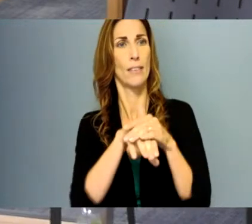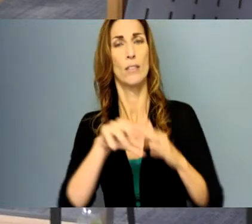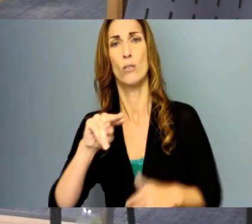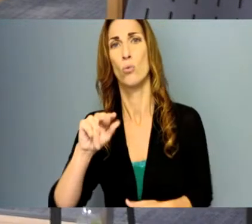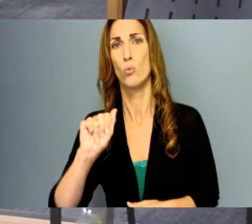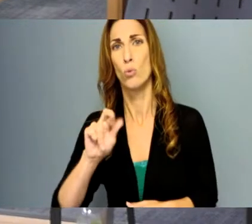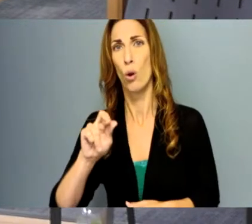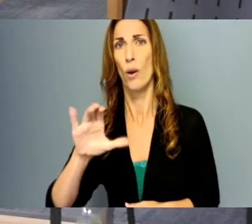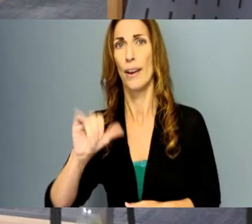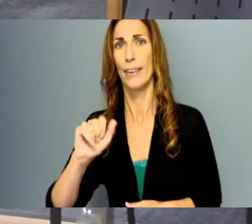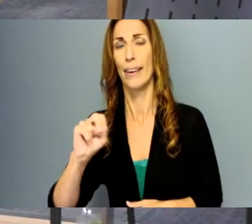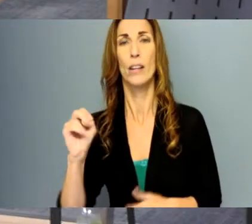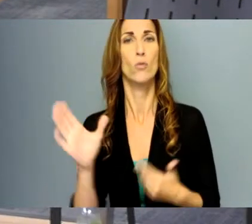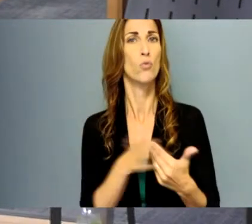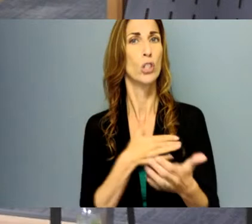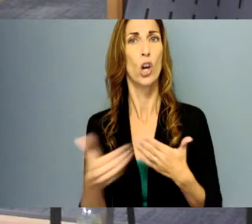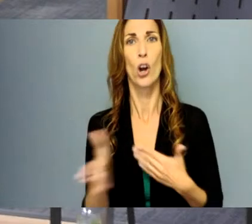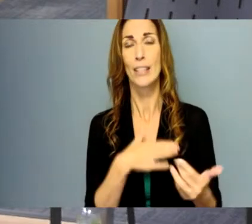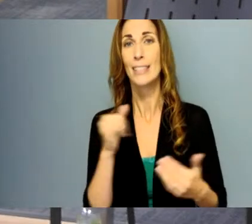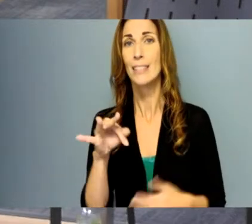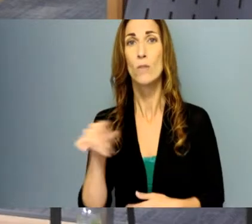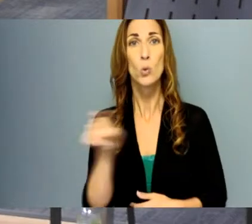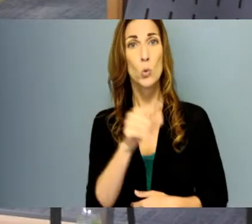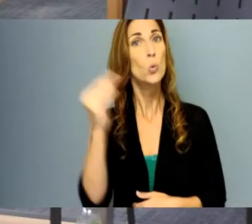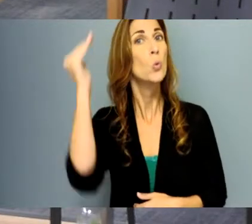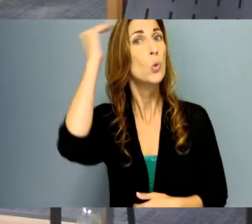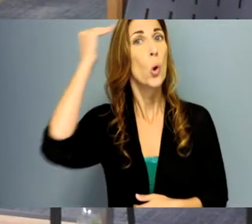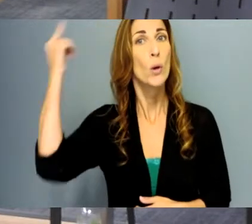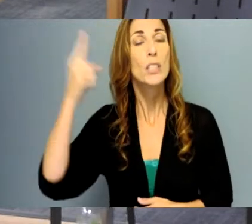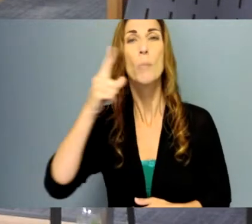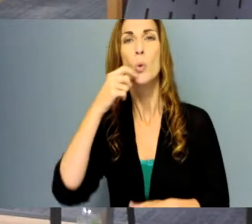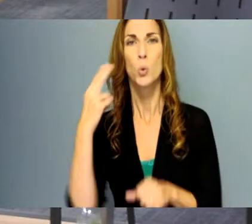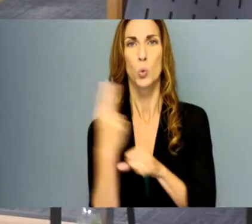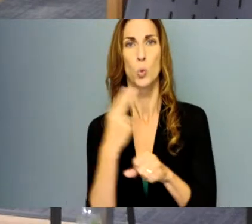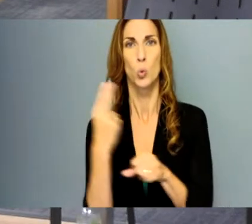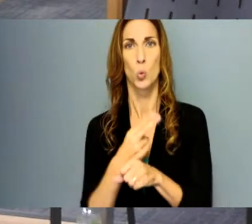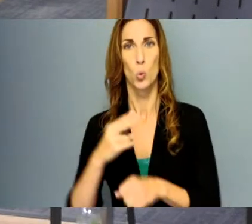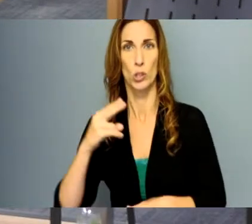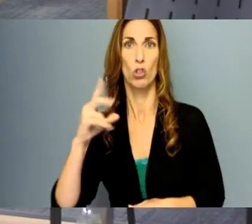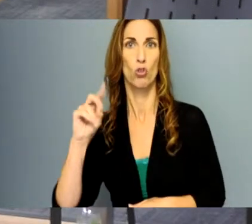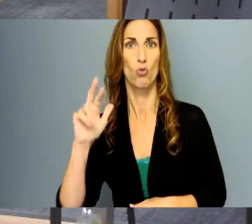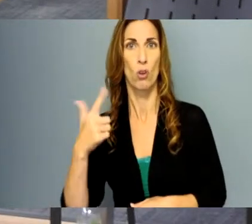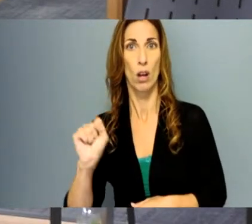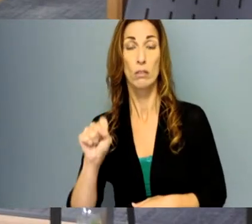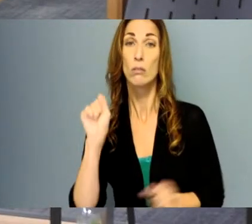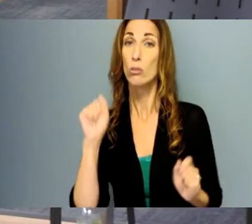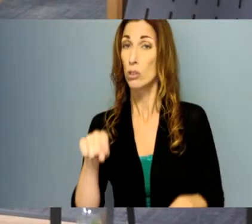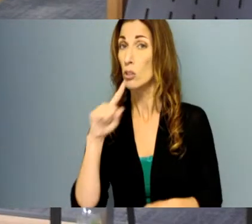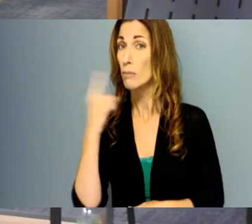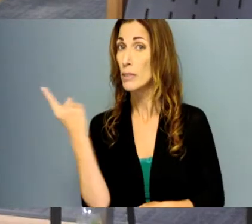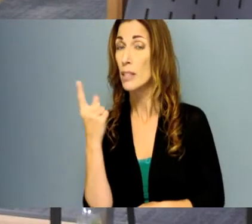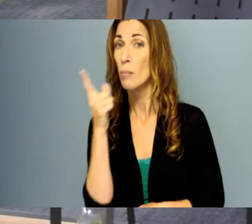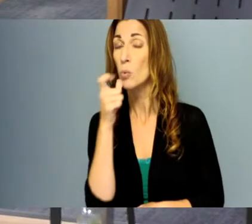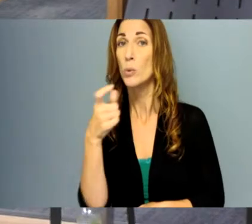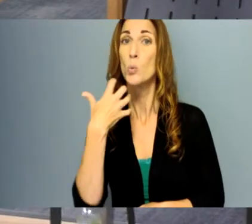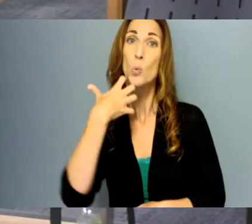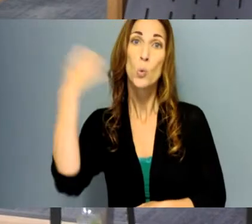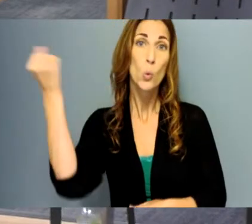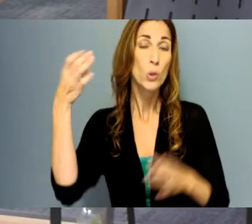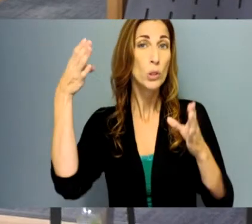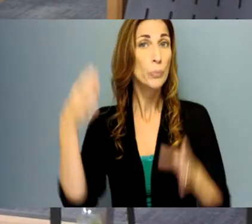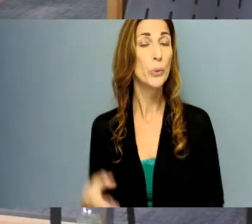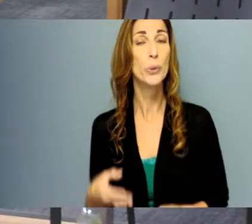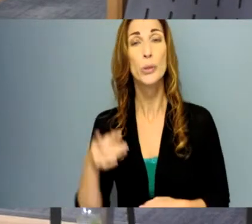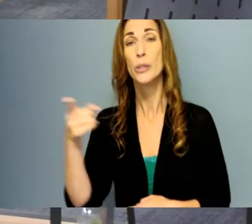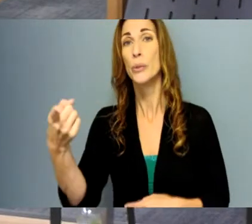Narcan, regardless of whether or not you know someone who uses opioids. It could be someone who is an older adult